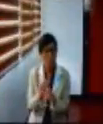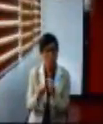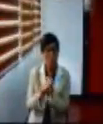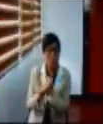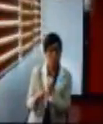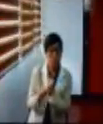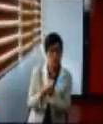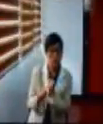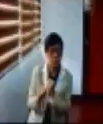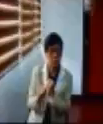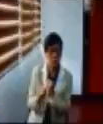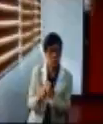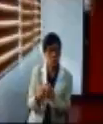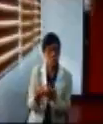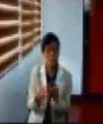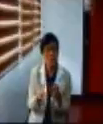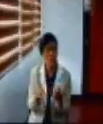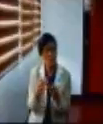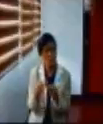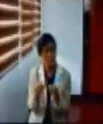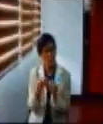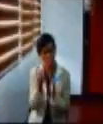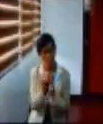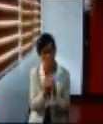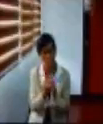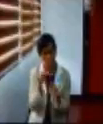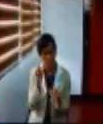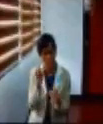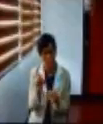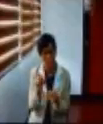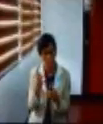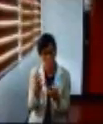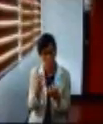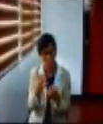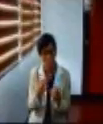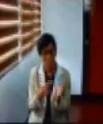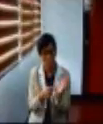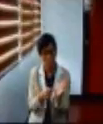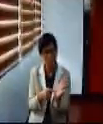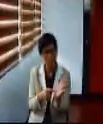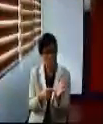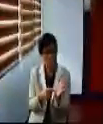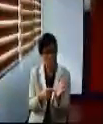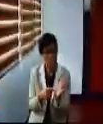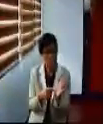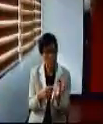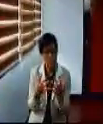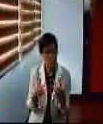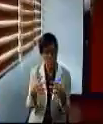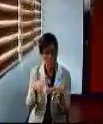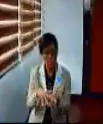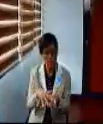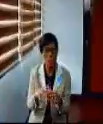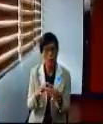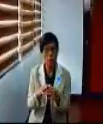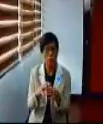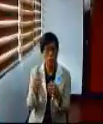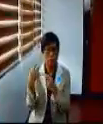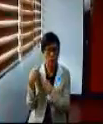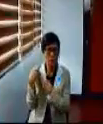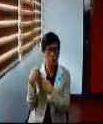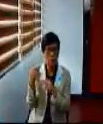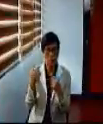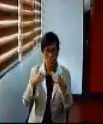in a little bit more detail. But the point I want to make is the idea of the intermingling of responsibilities in order to